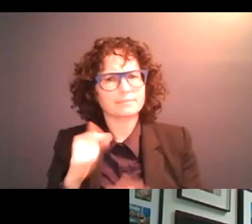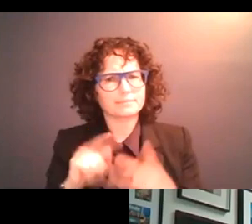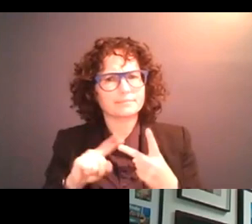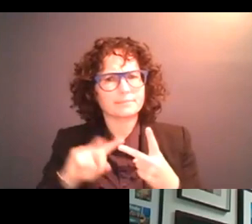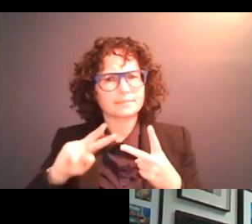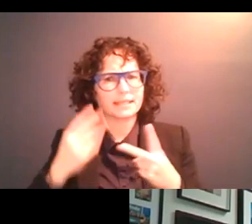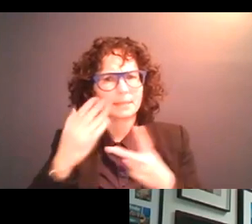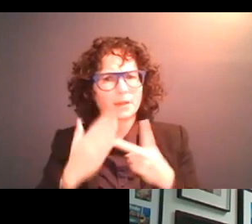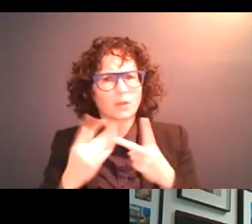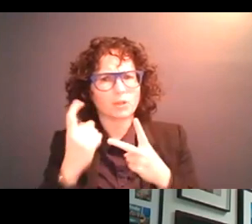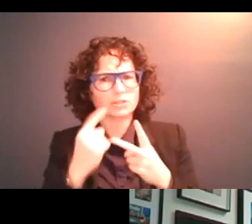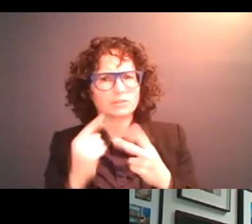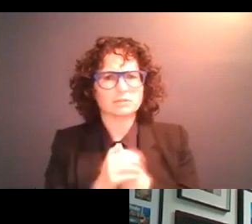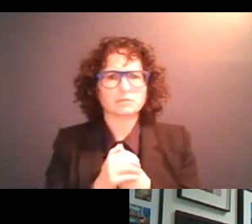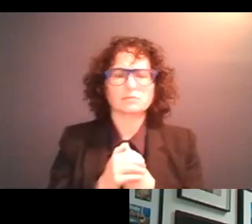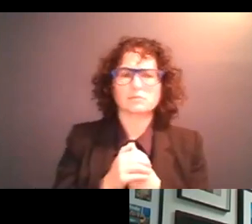me, but